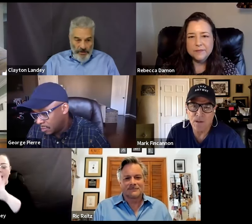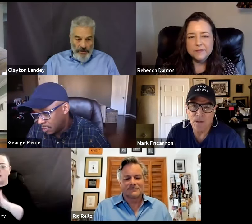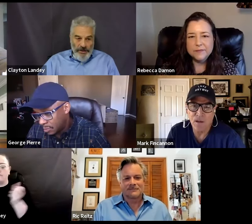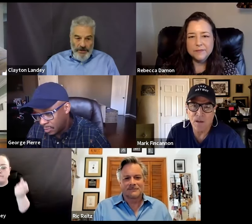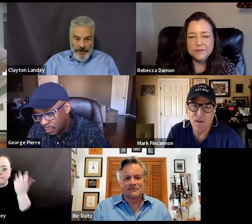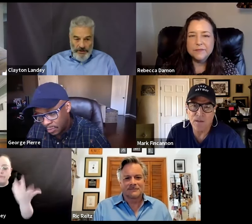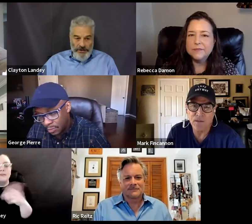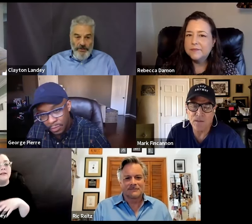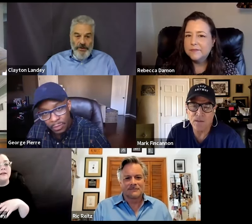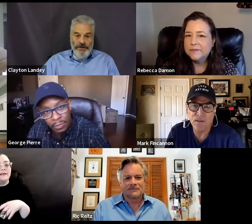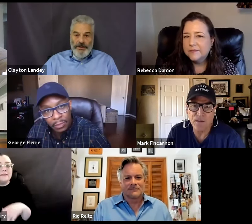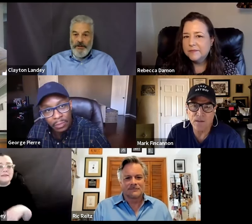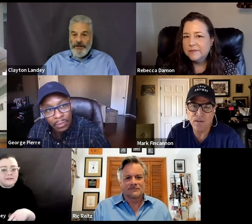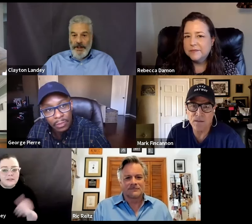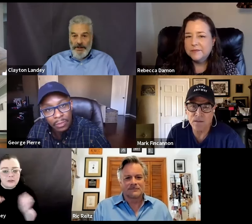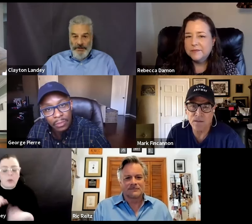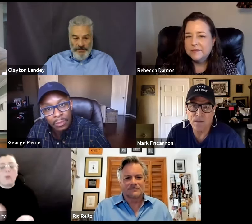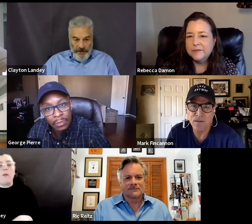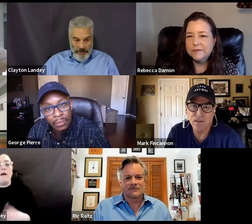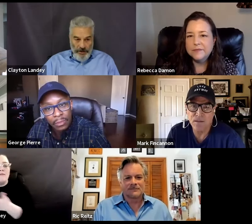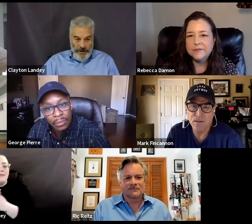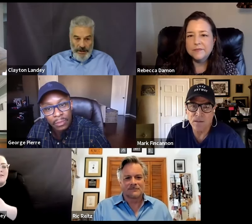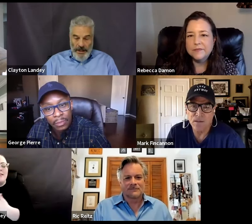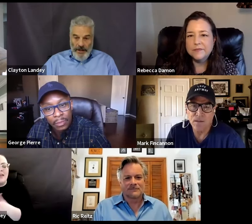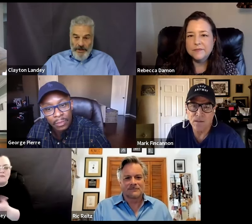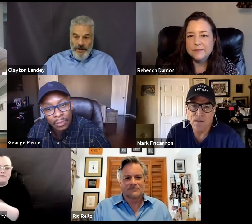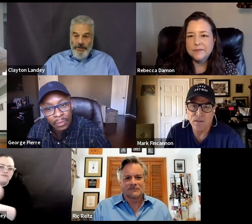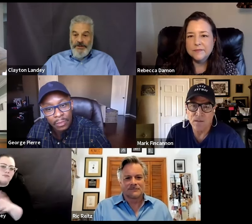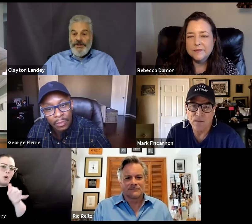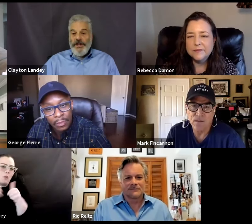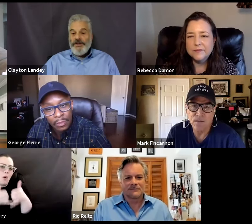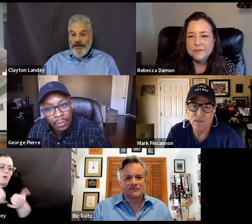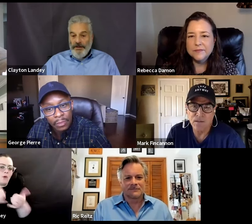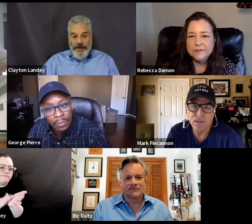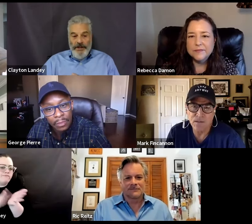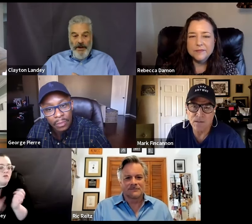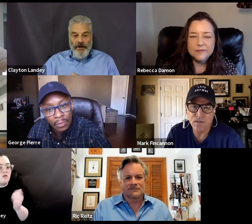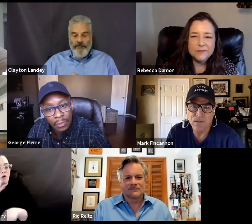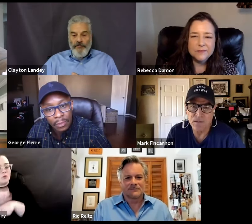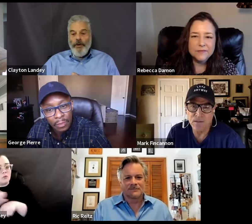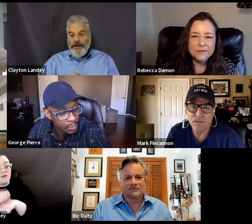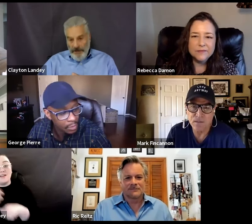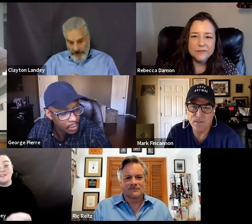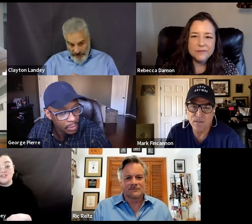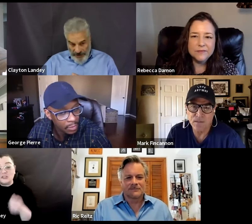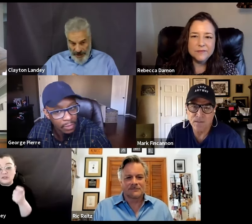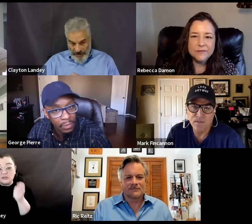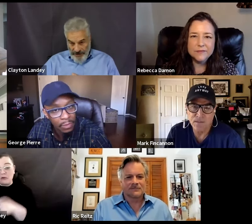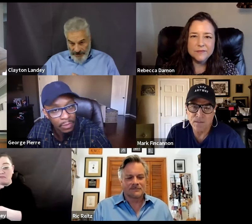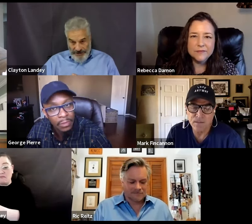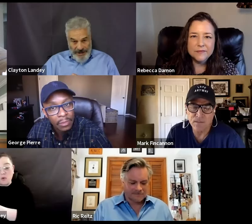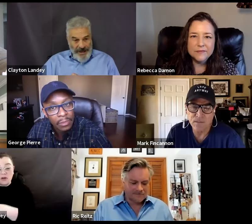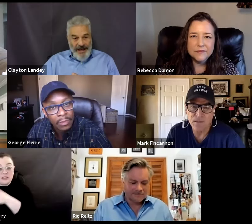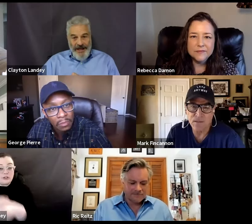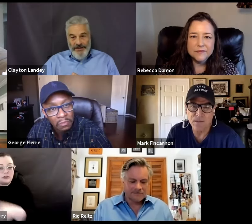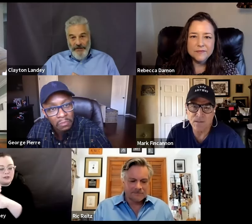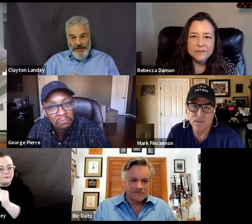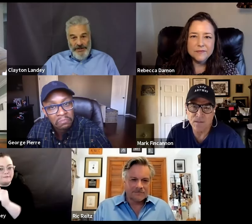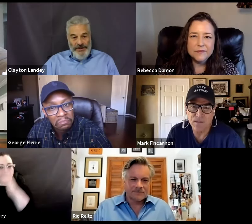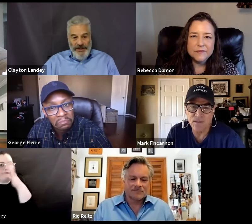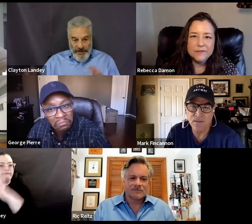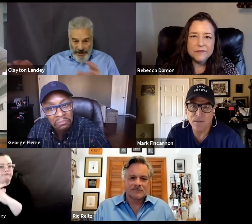Emmy Awards, Artios Awards, and other acknowledgements for their work. The company just celebrated 40 years of casting and